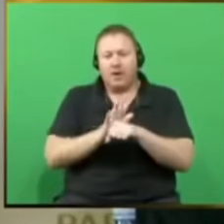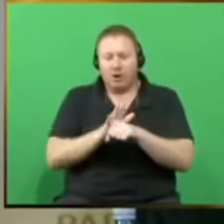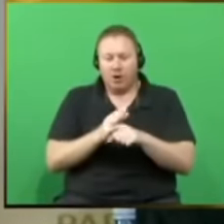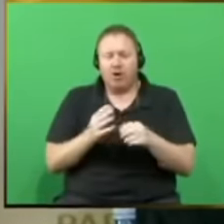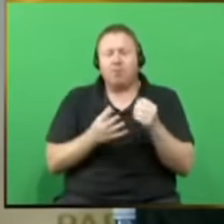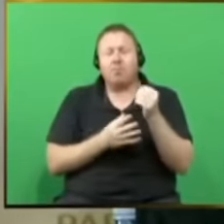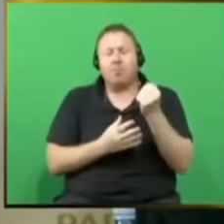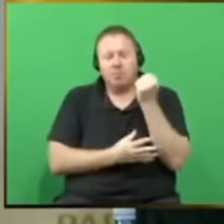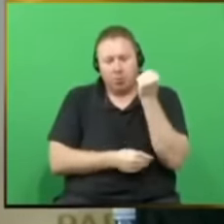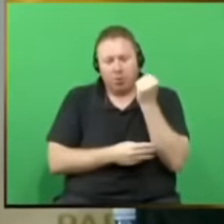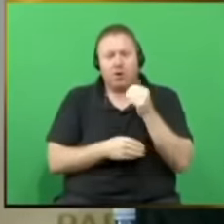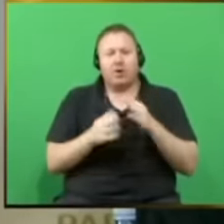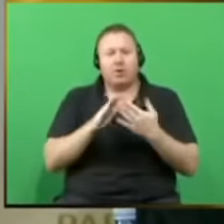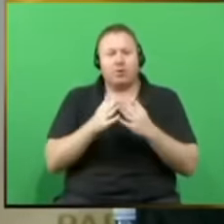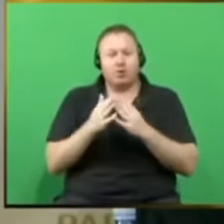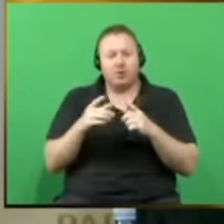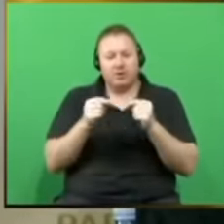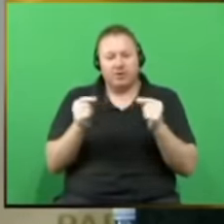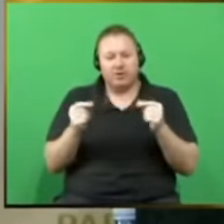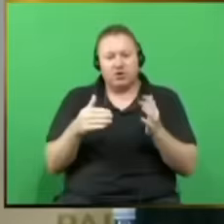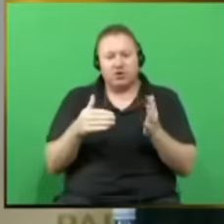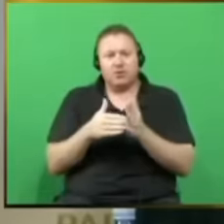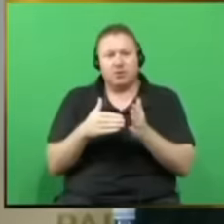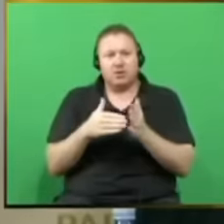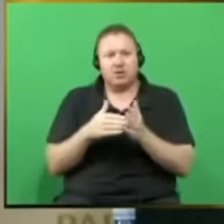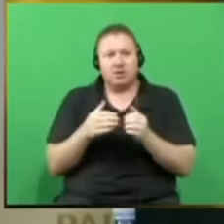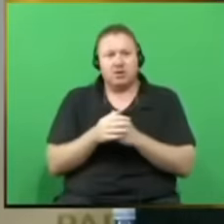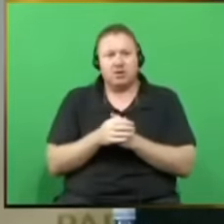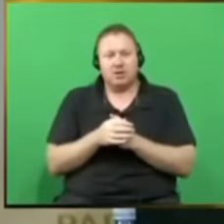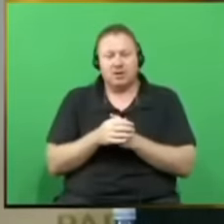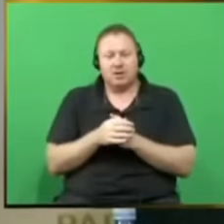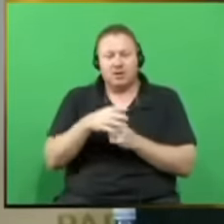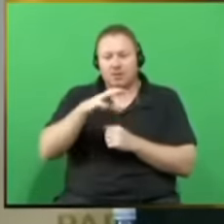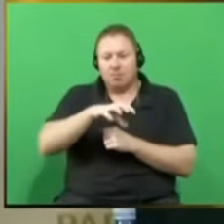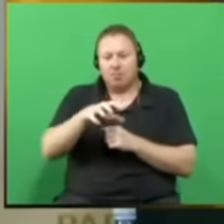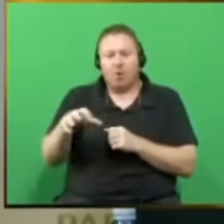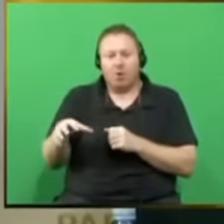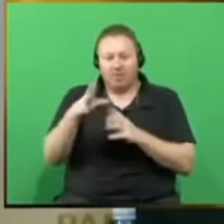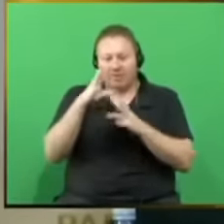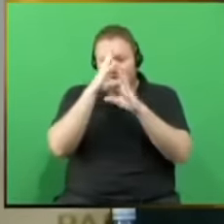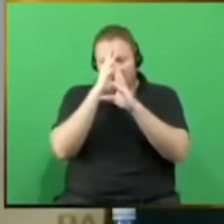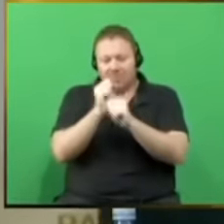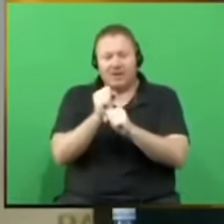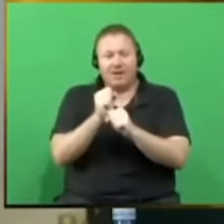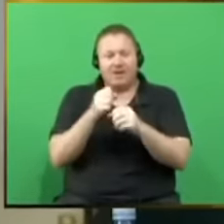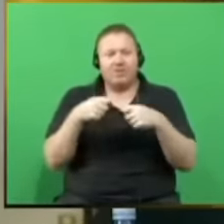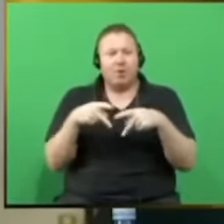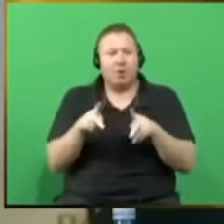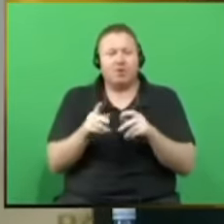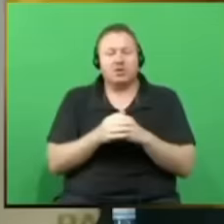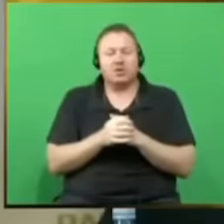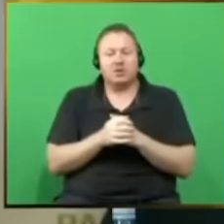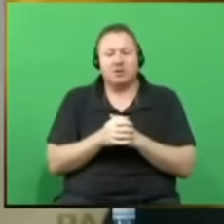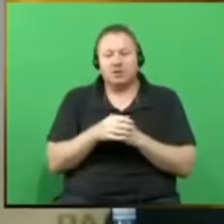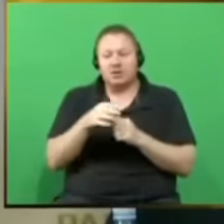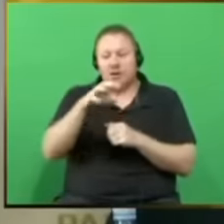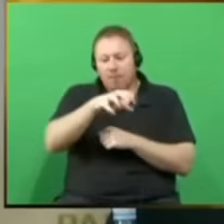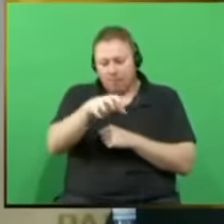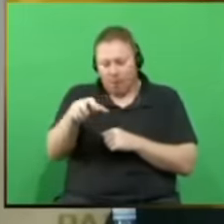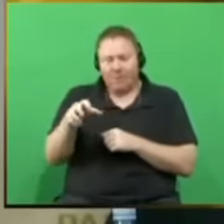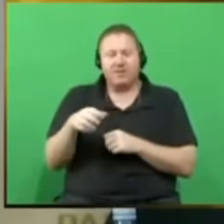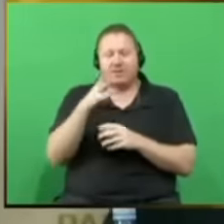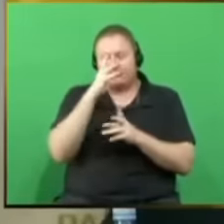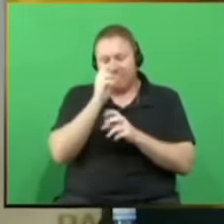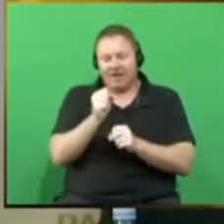community, finished their matric, and in a province that believes in opportunity, in a province that believes